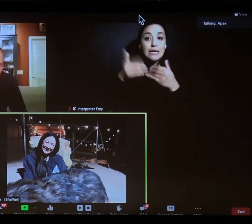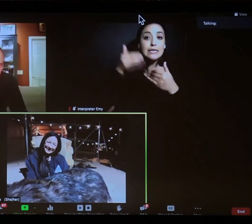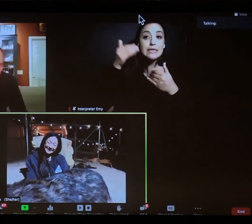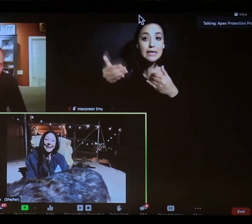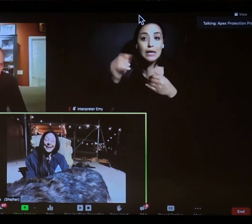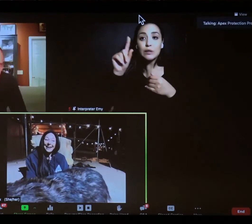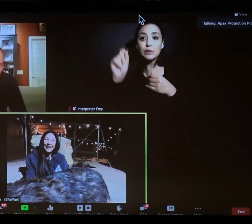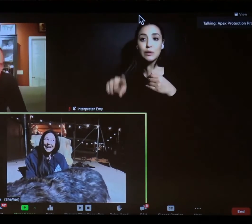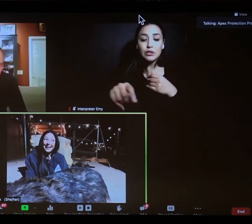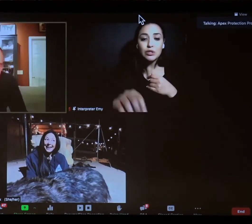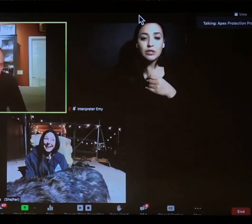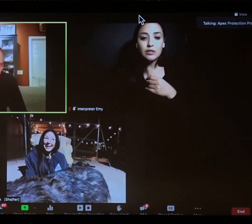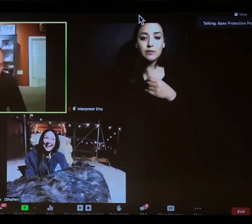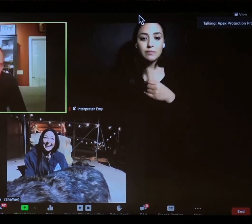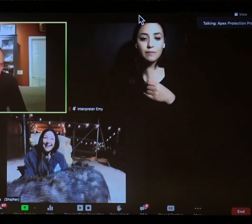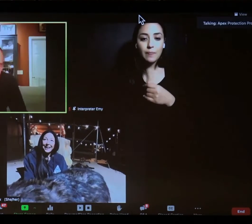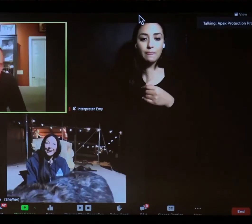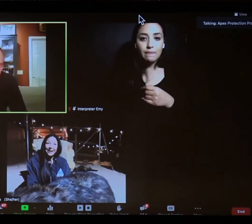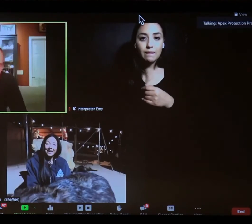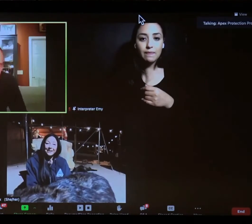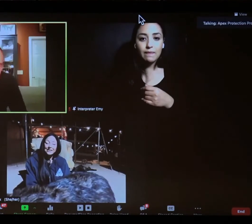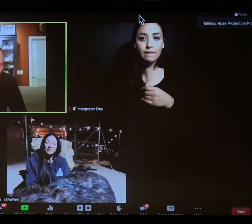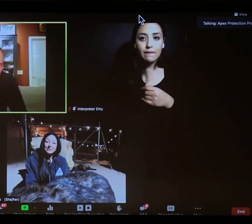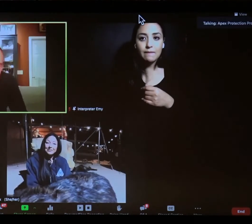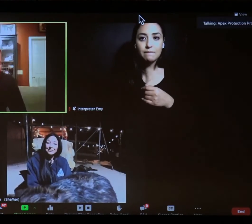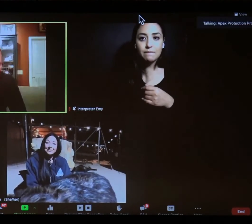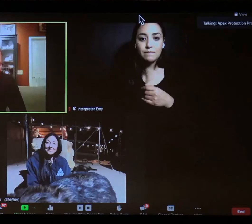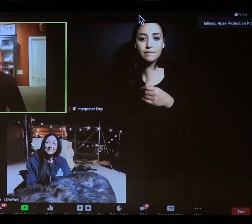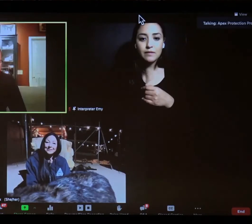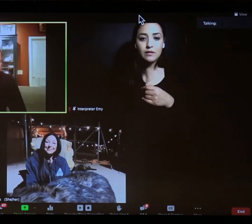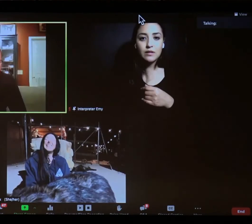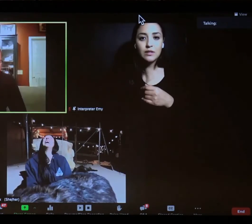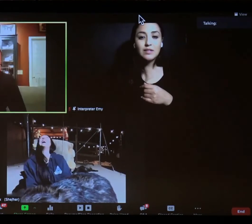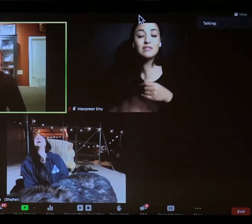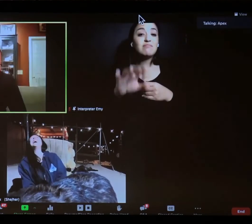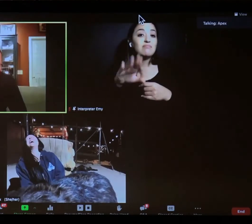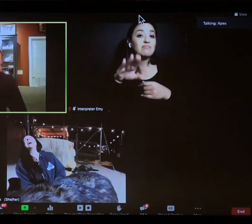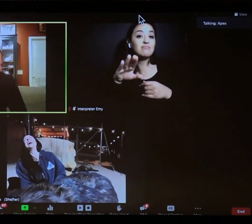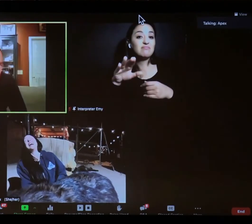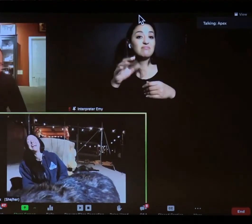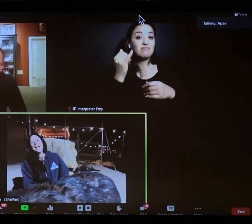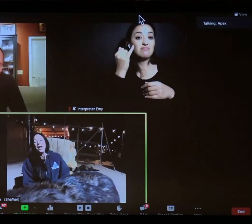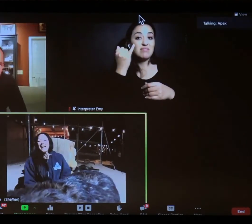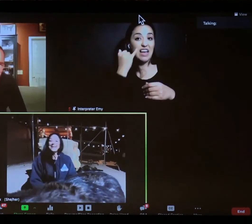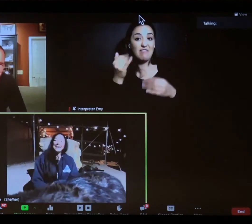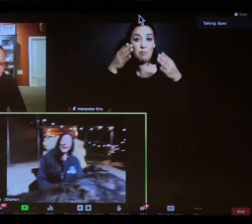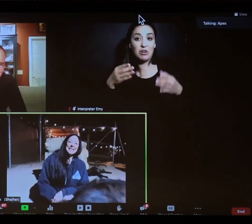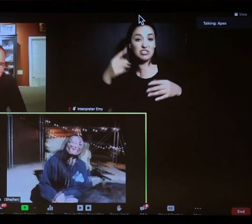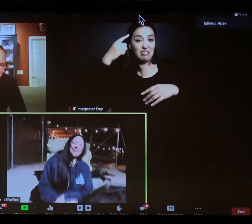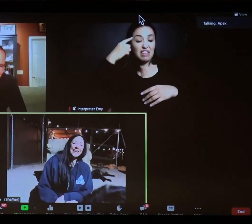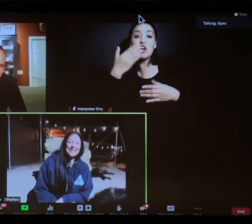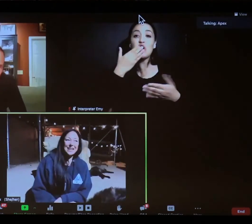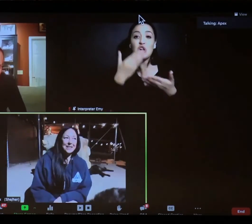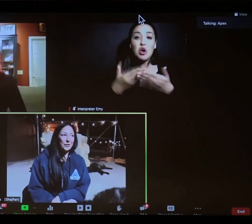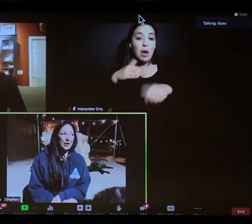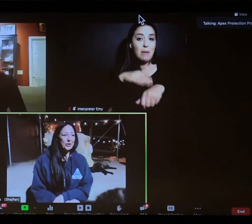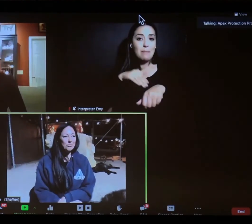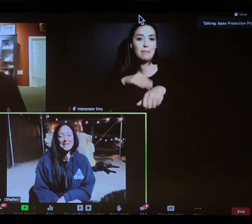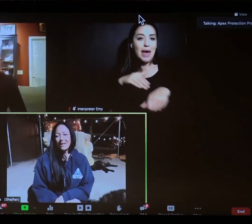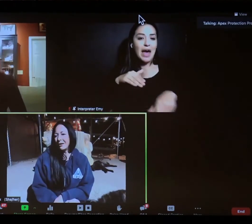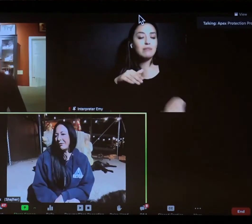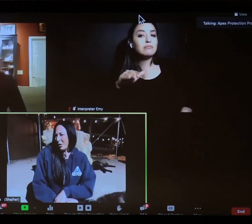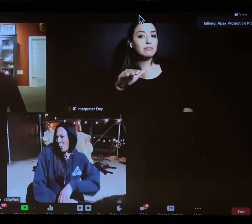would say actually, try having Riggs in your house. oh my God. Yeah, it's not that these guys are